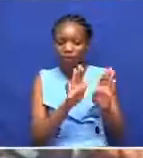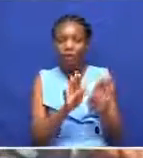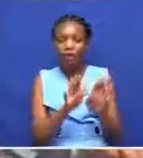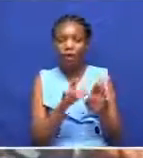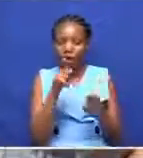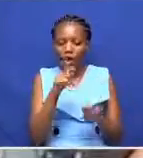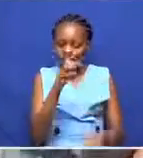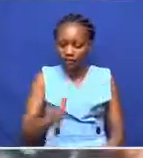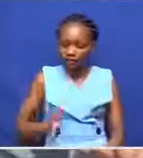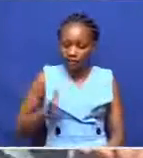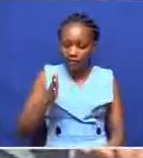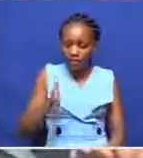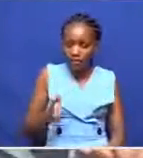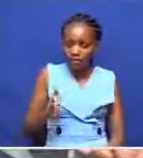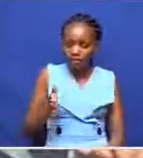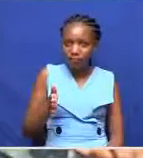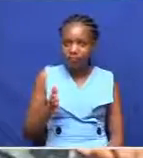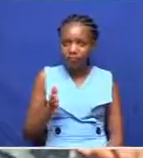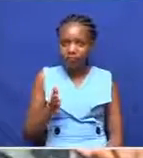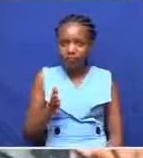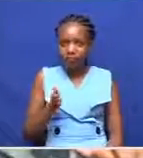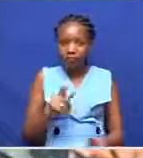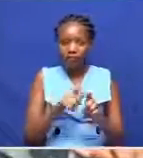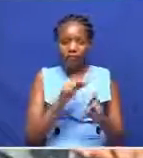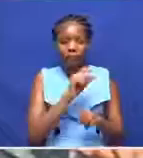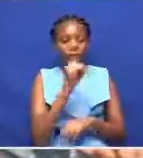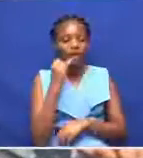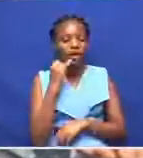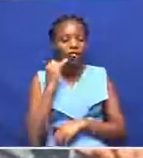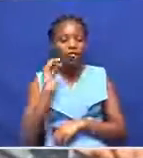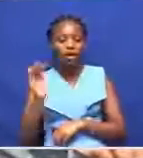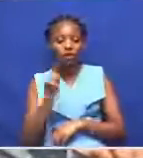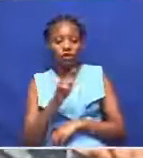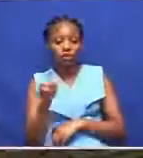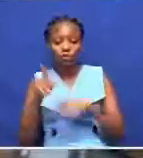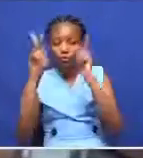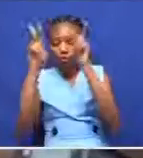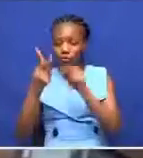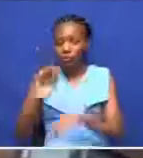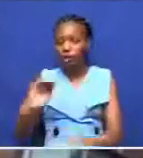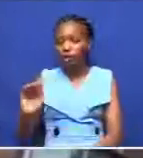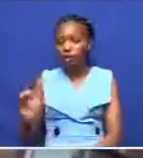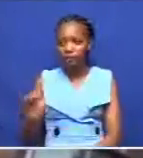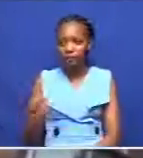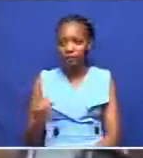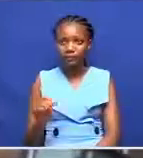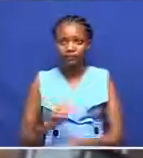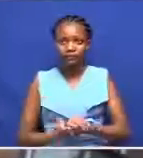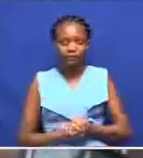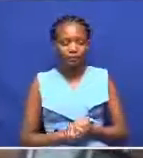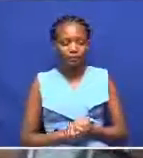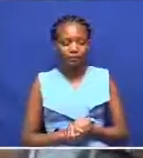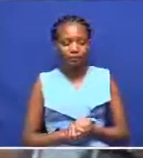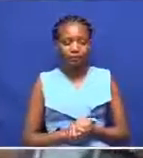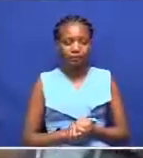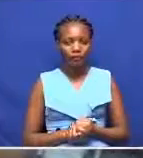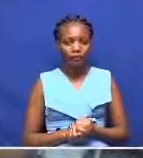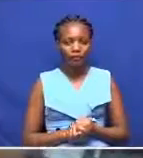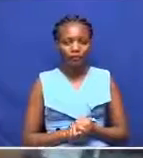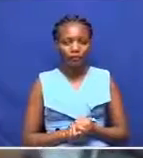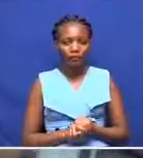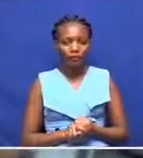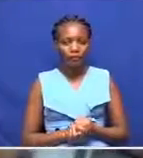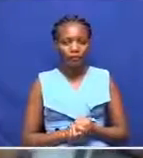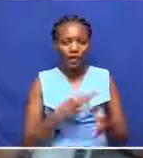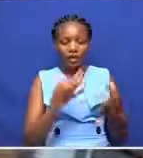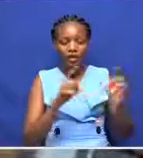this railway line from Nakuru to Kisumu. Well, part of those leases was if the land is needed for